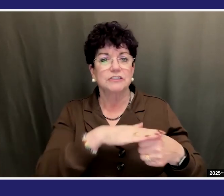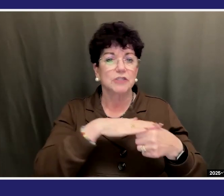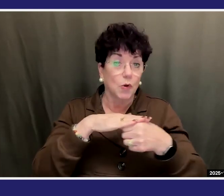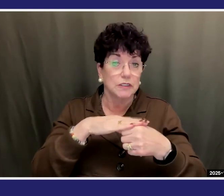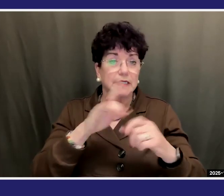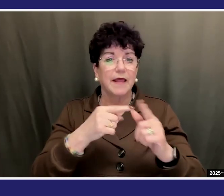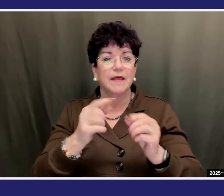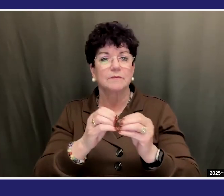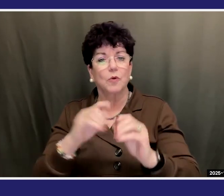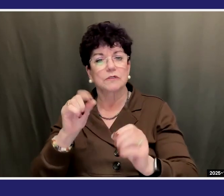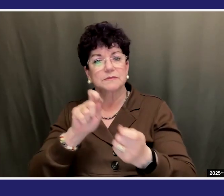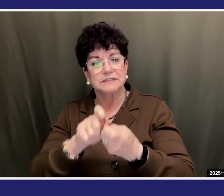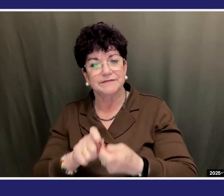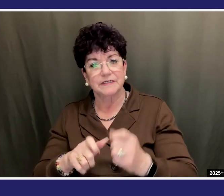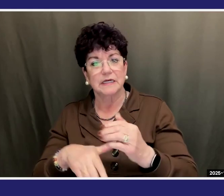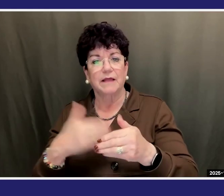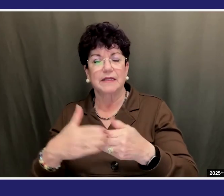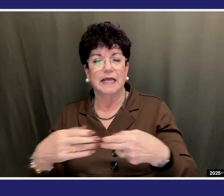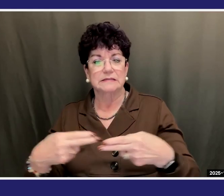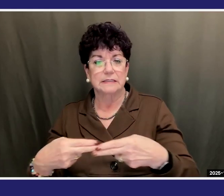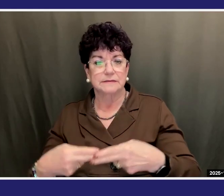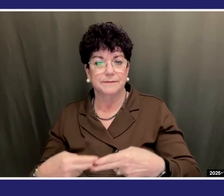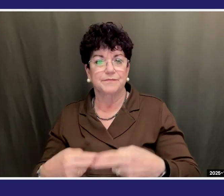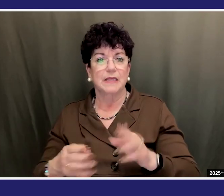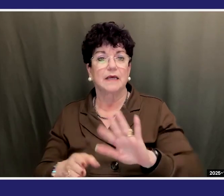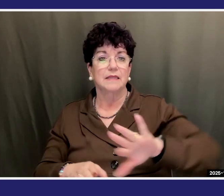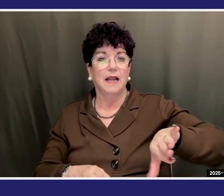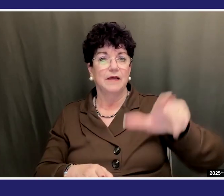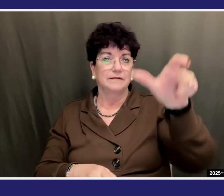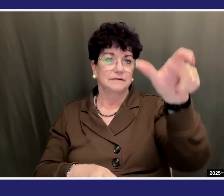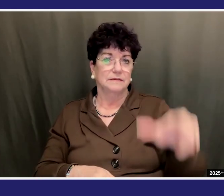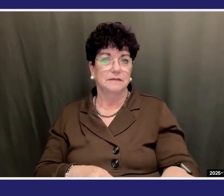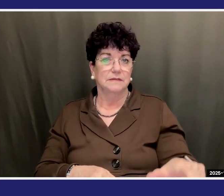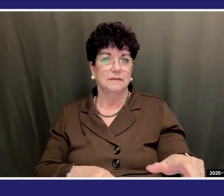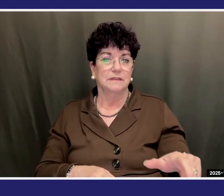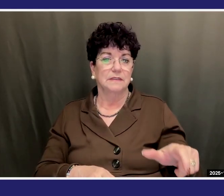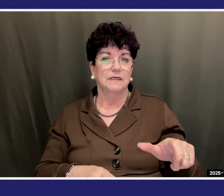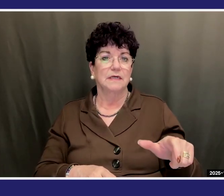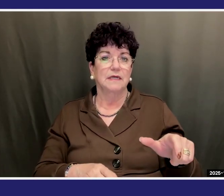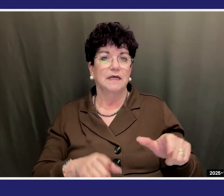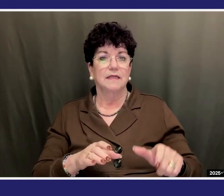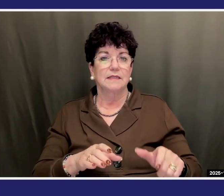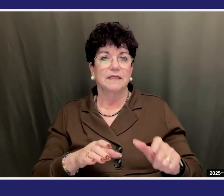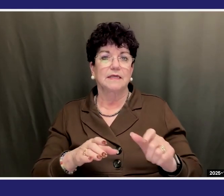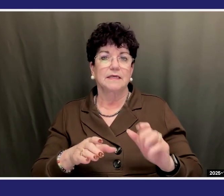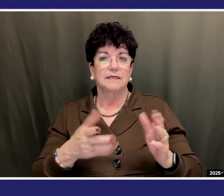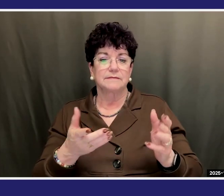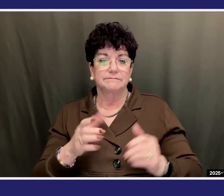more detail in the next few slides. So on the left is the CBOs and tribes would